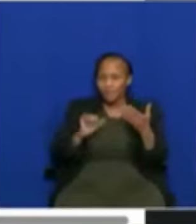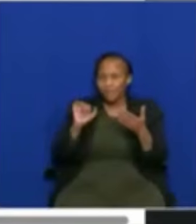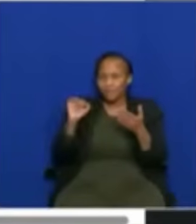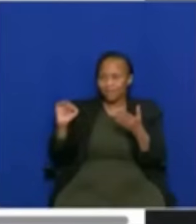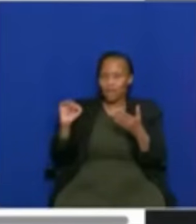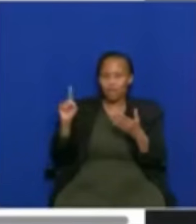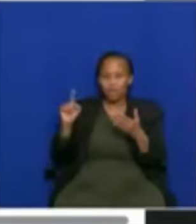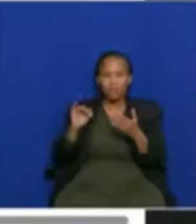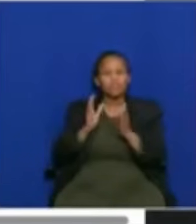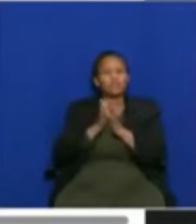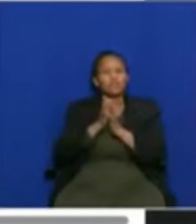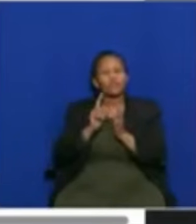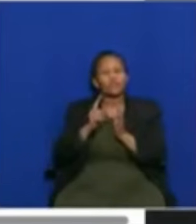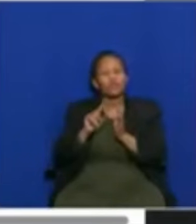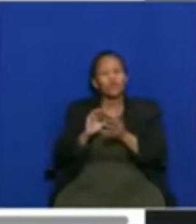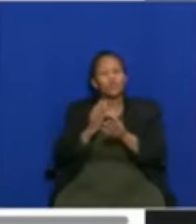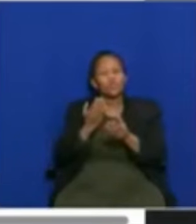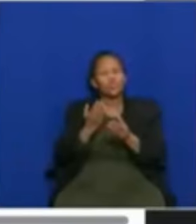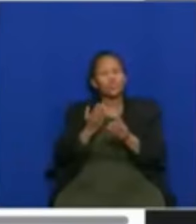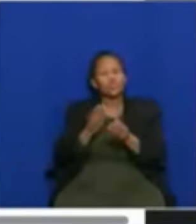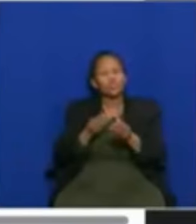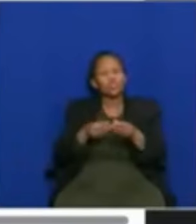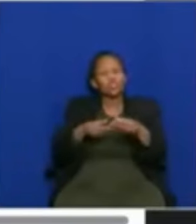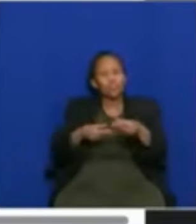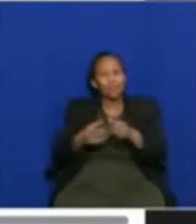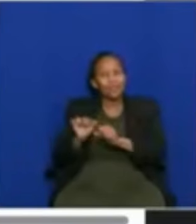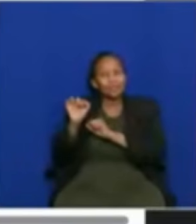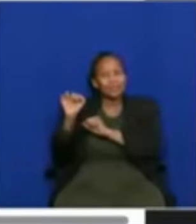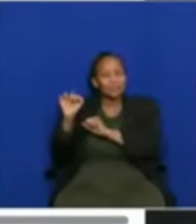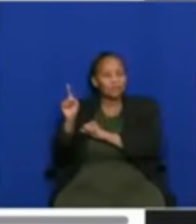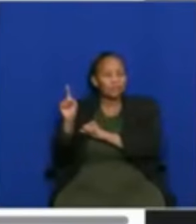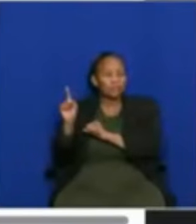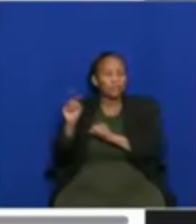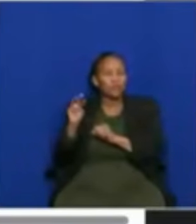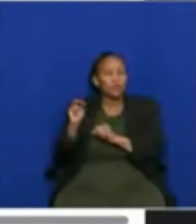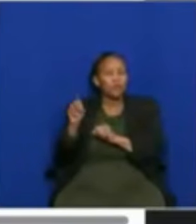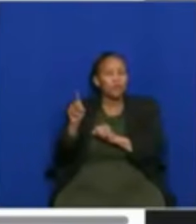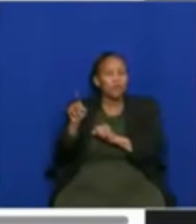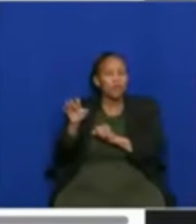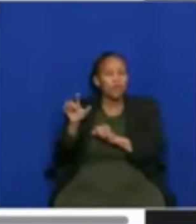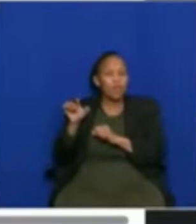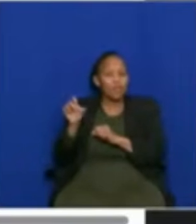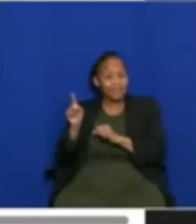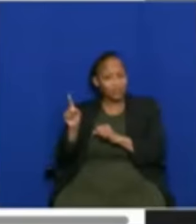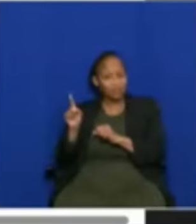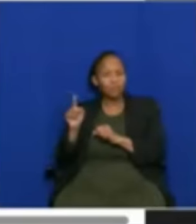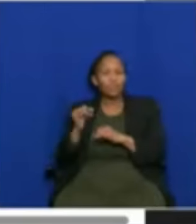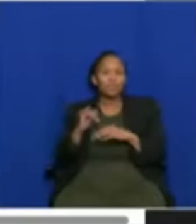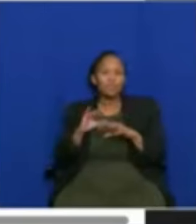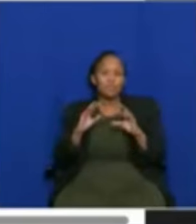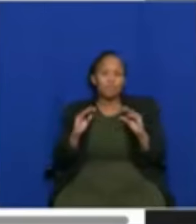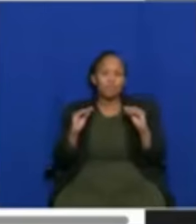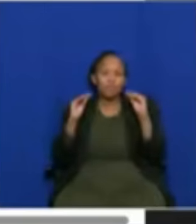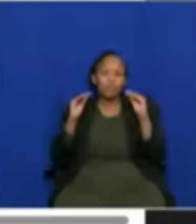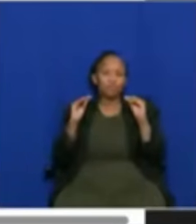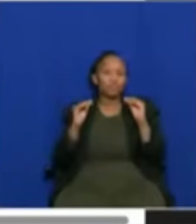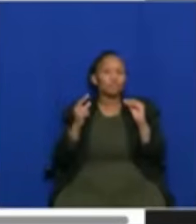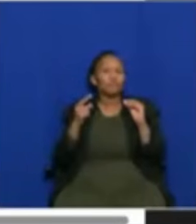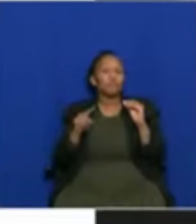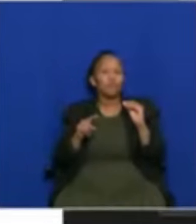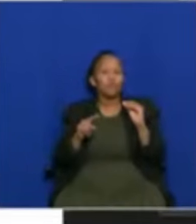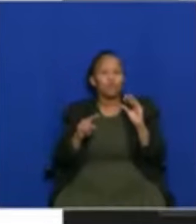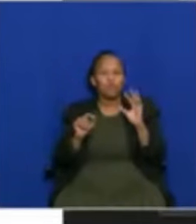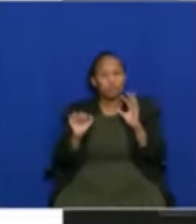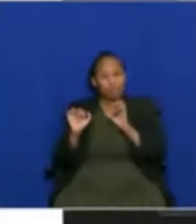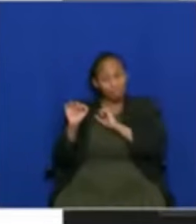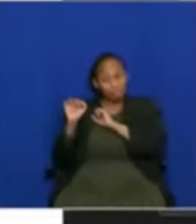of Mukwele and the promotion documents of Mukwele. With